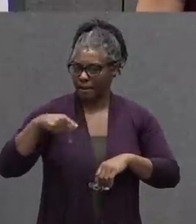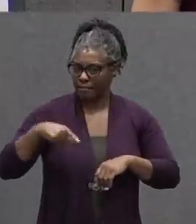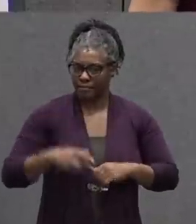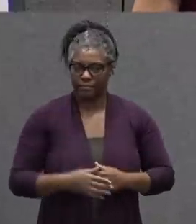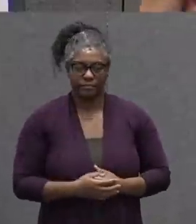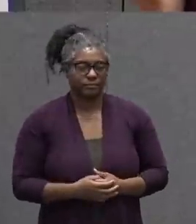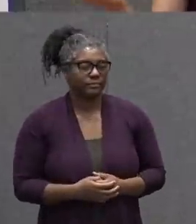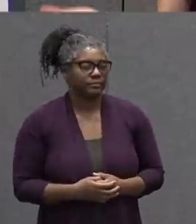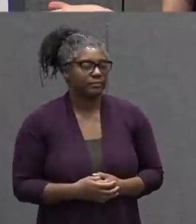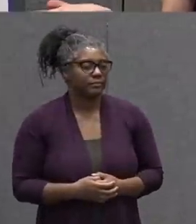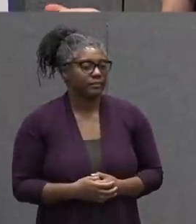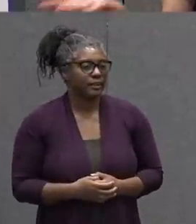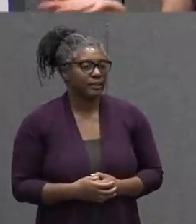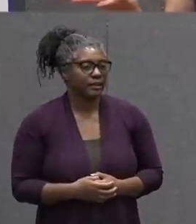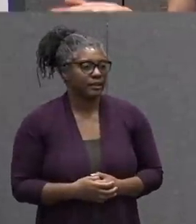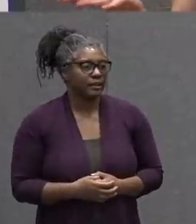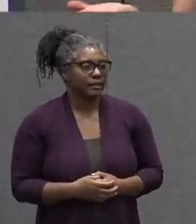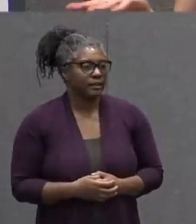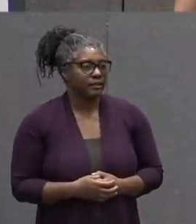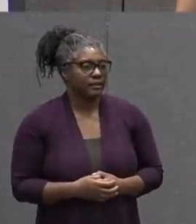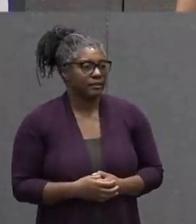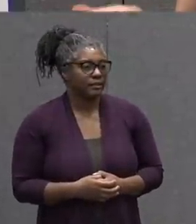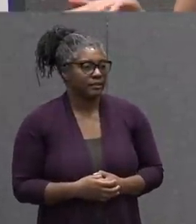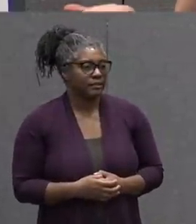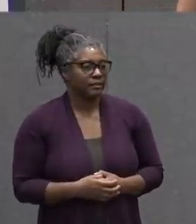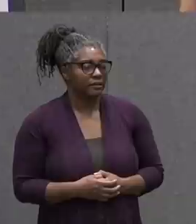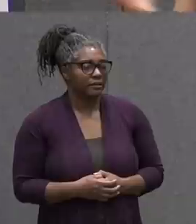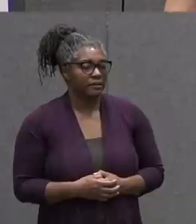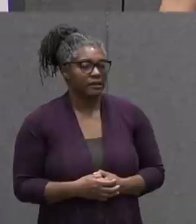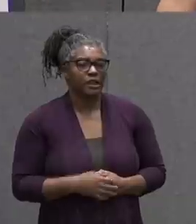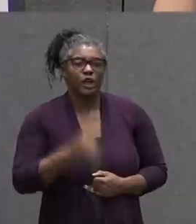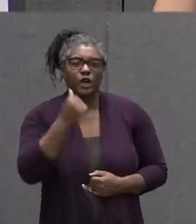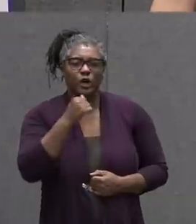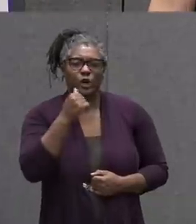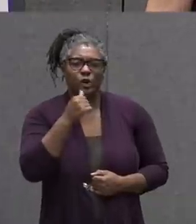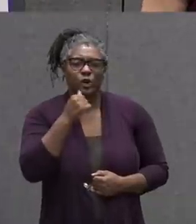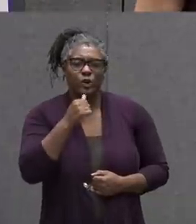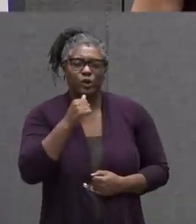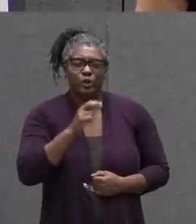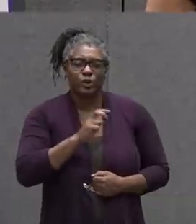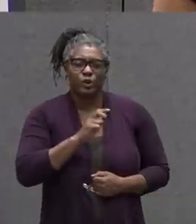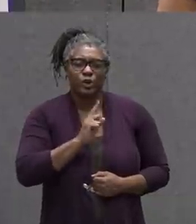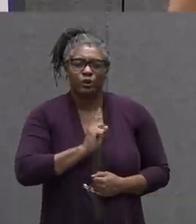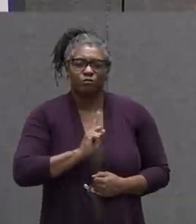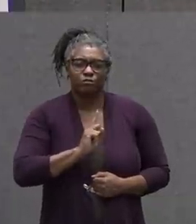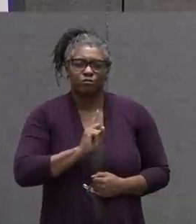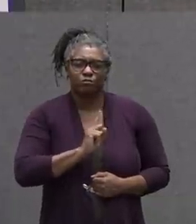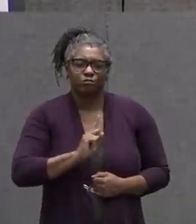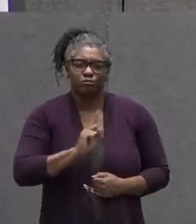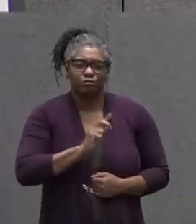Let's think, where else did the little girl go in the story?